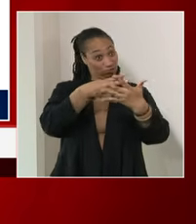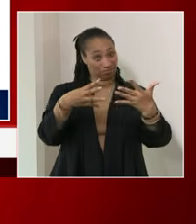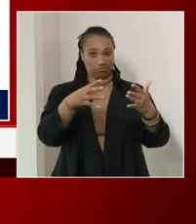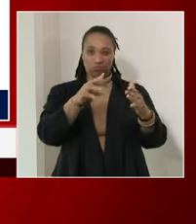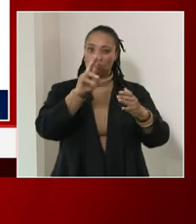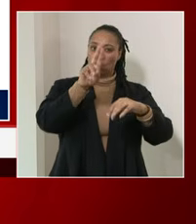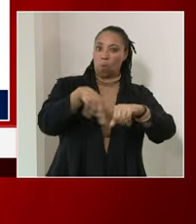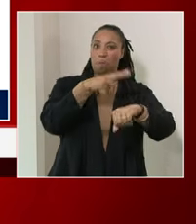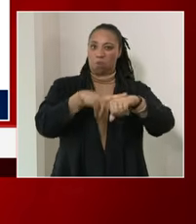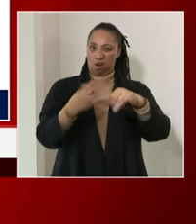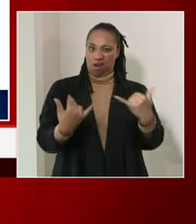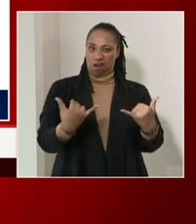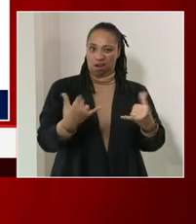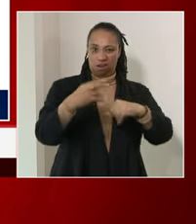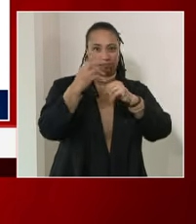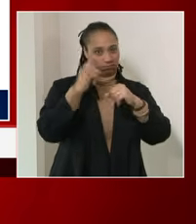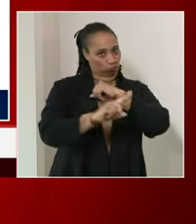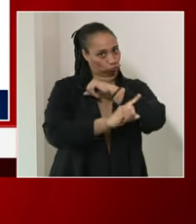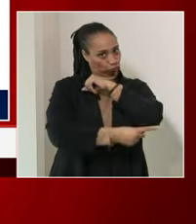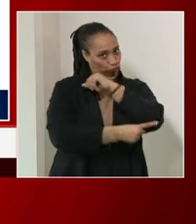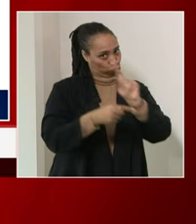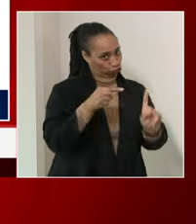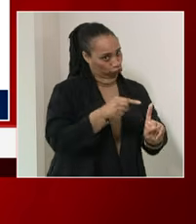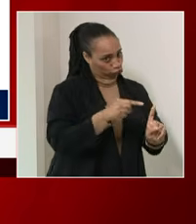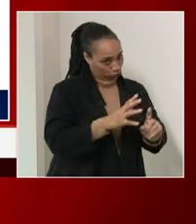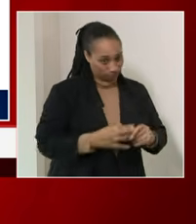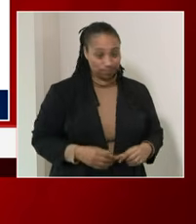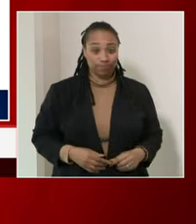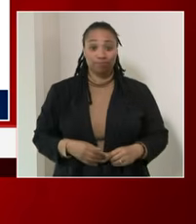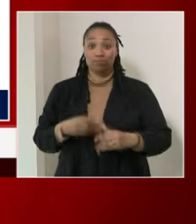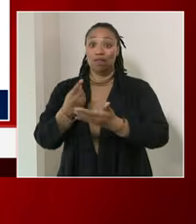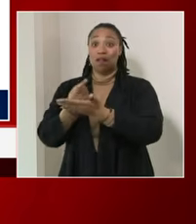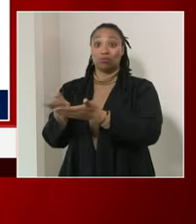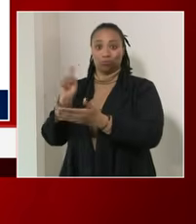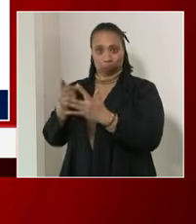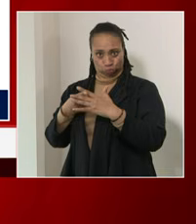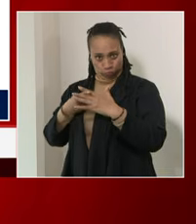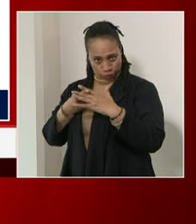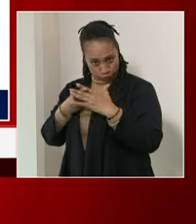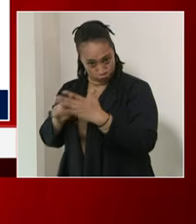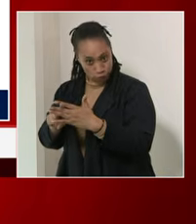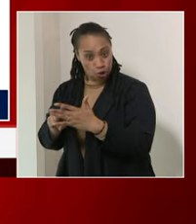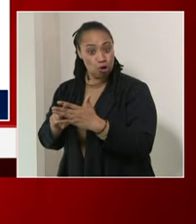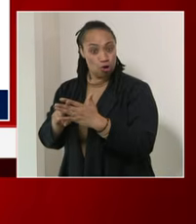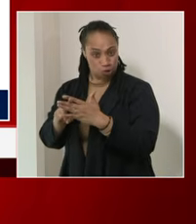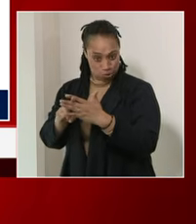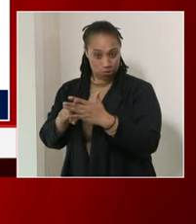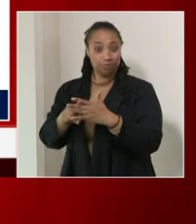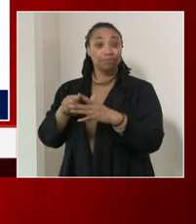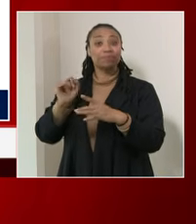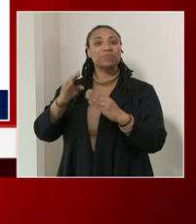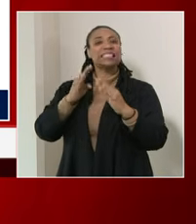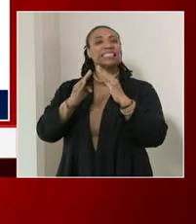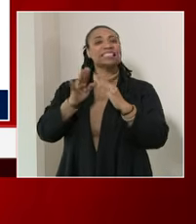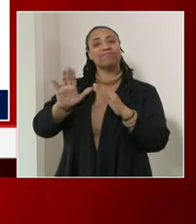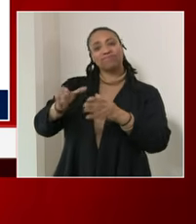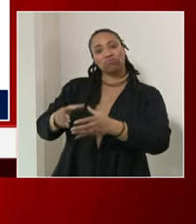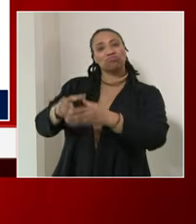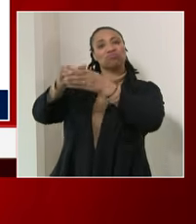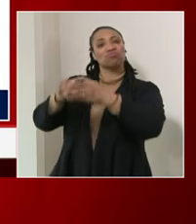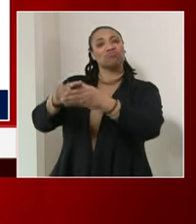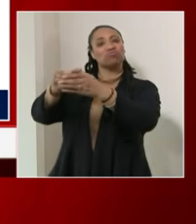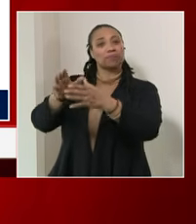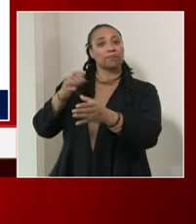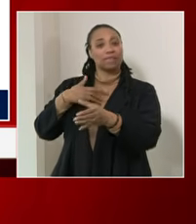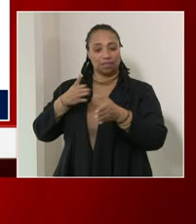crews began collecting from our litter cans. Those are the city cans that you see usually on major roads around bus stops.